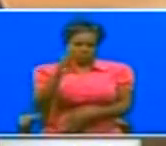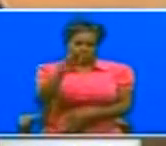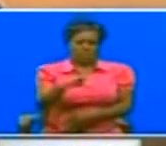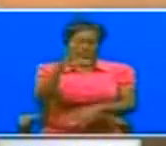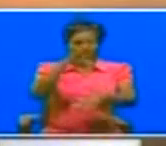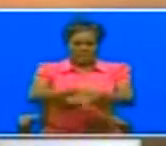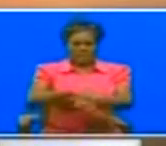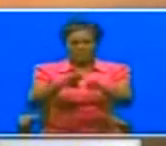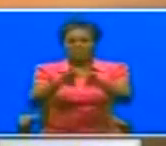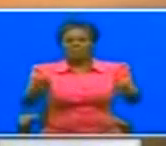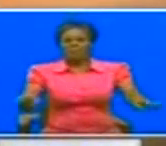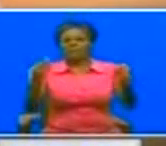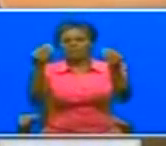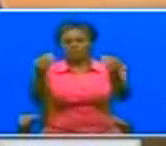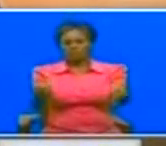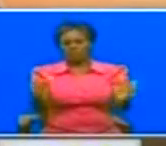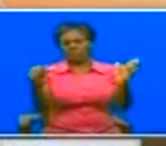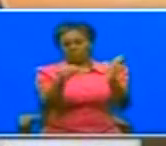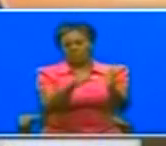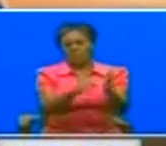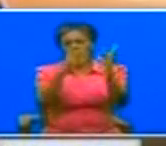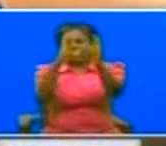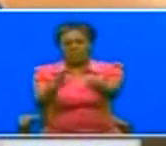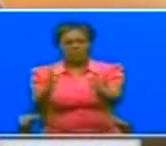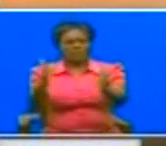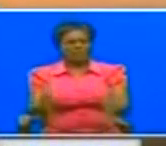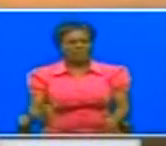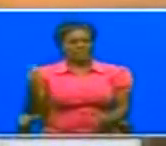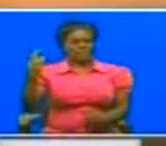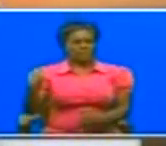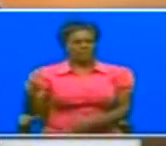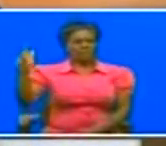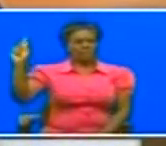finding a lasting solution for the menace. Francis Ontomwa, KTN, Mombasa.